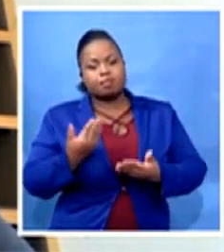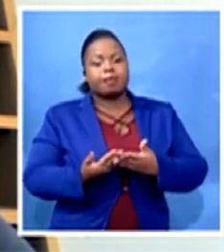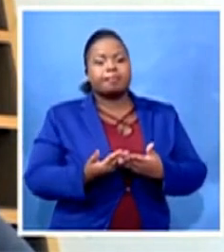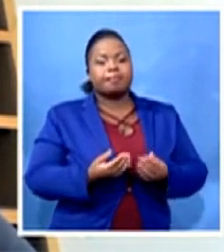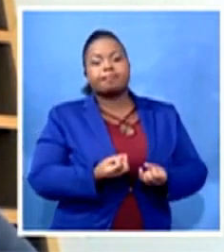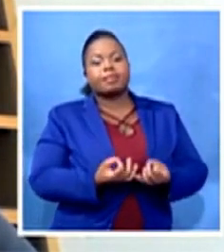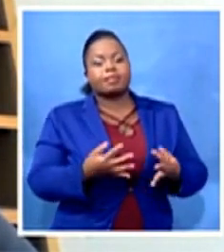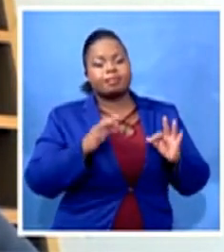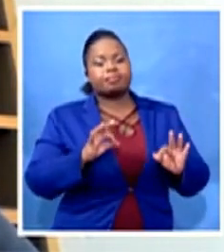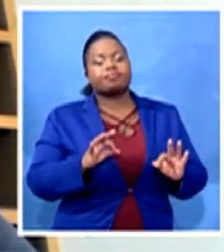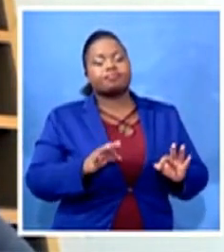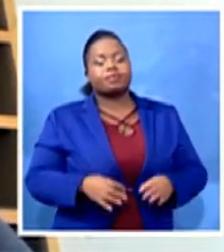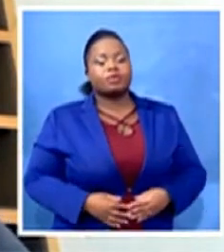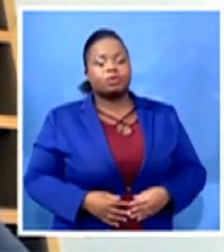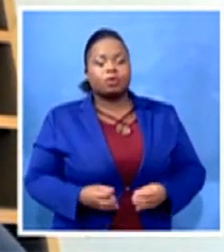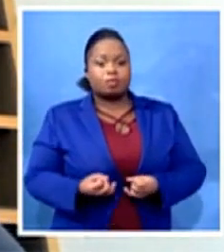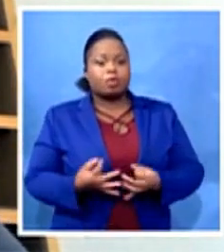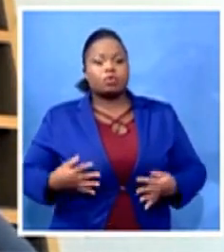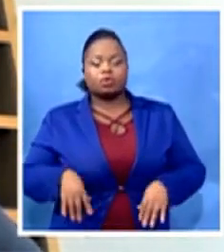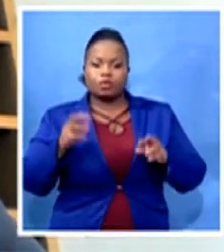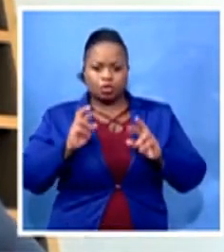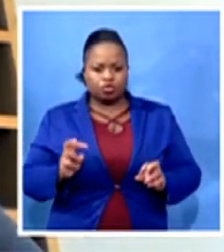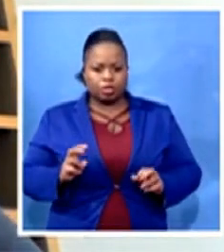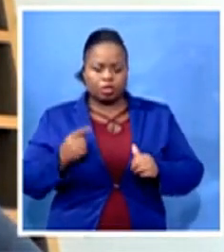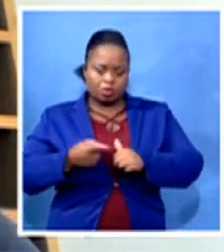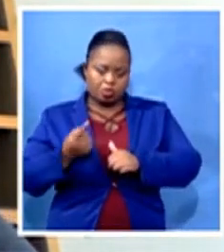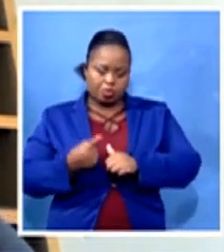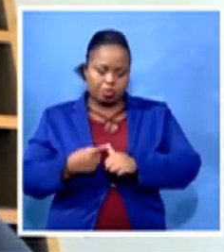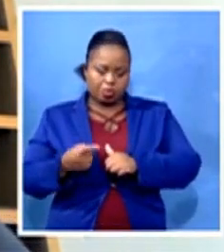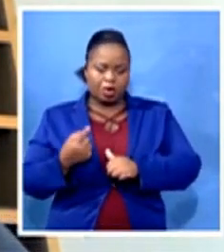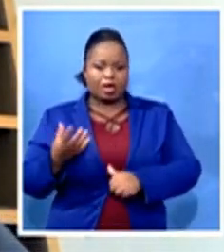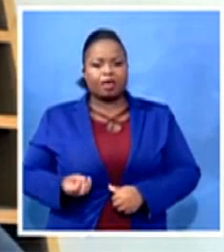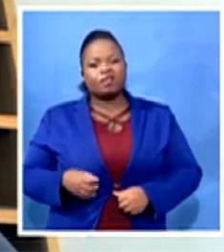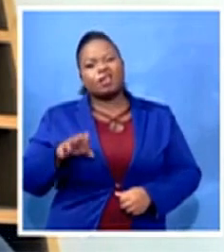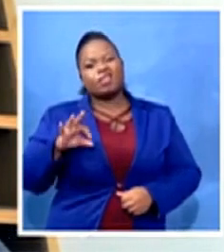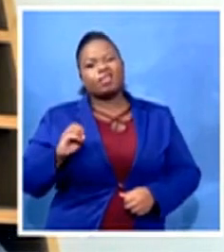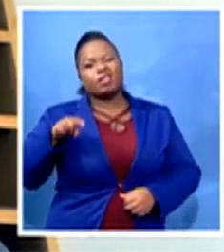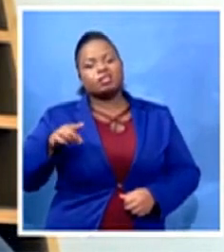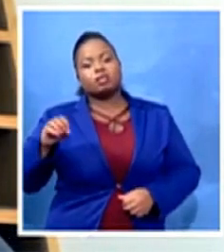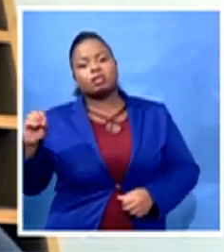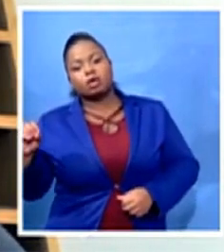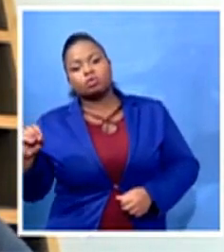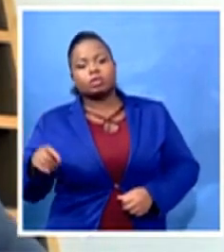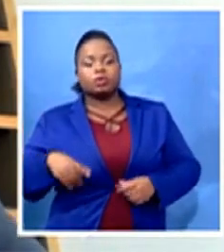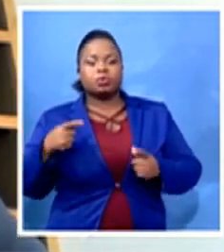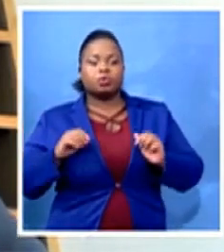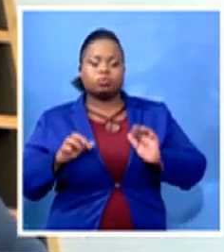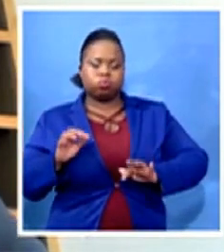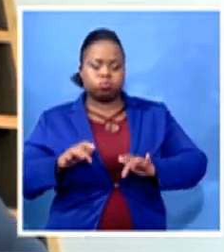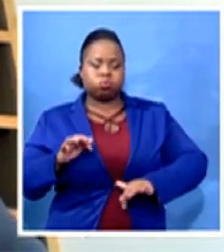electricity meters are automated. We have about 30,000 that we read manually, but the water meters are